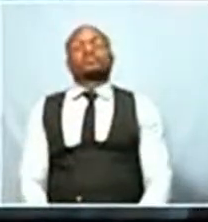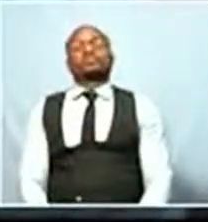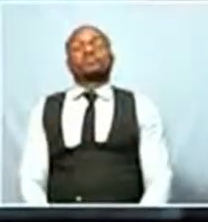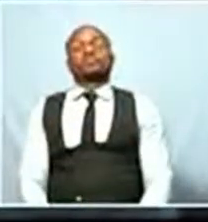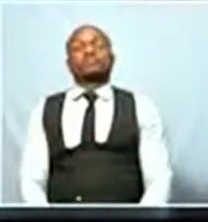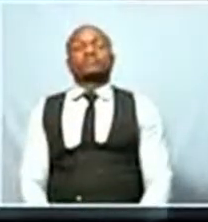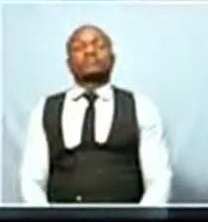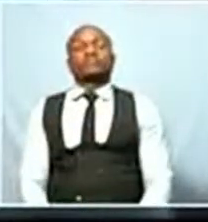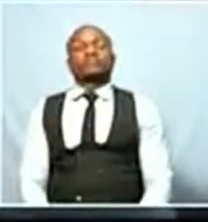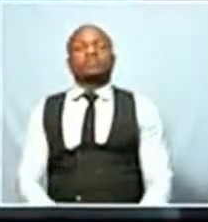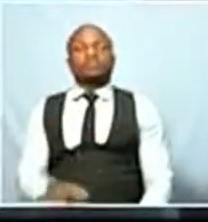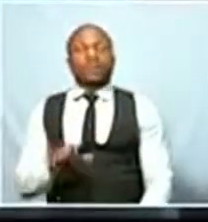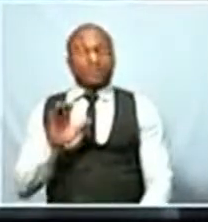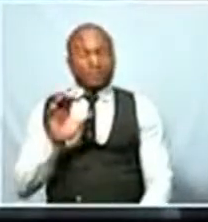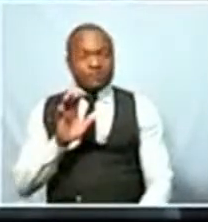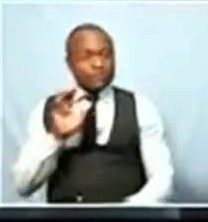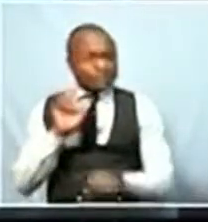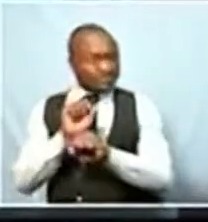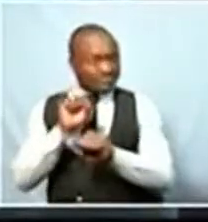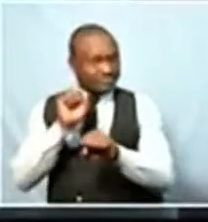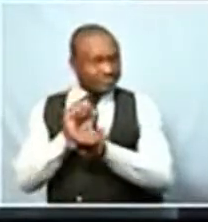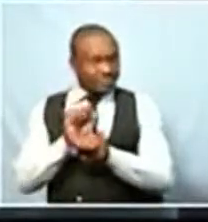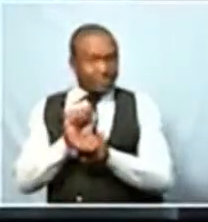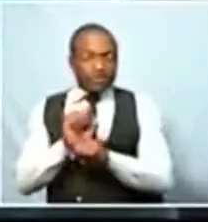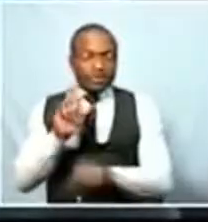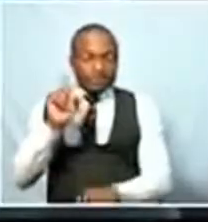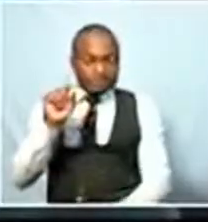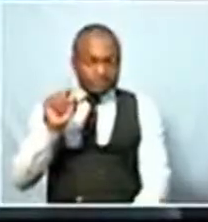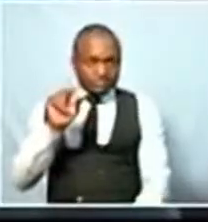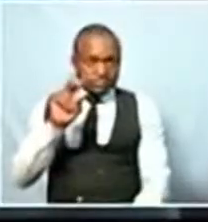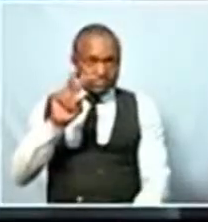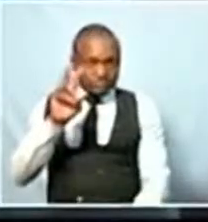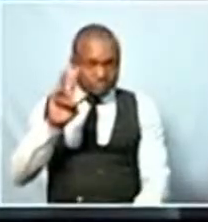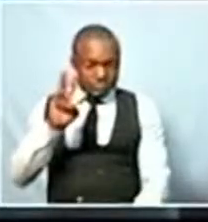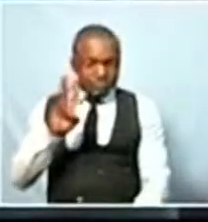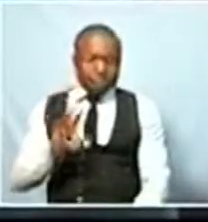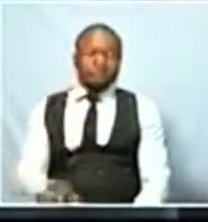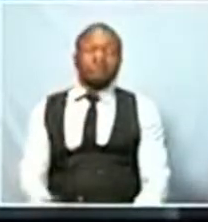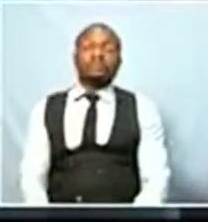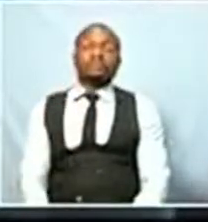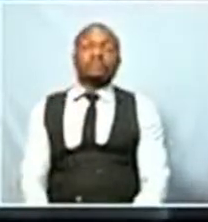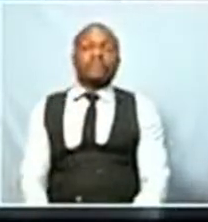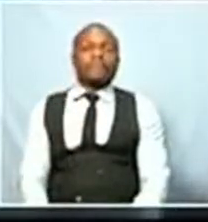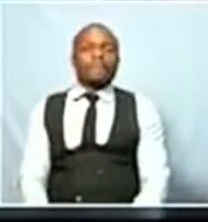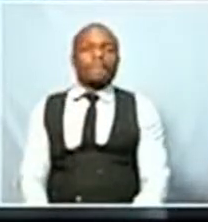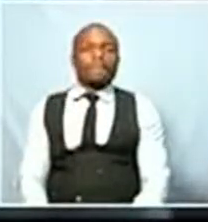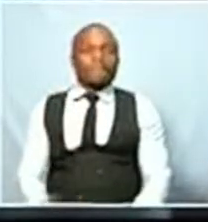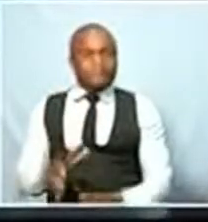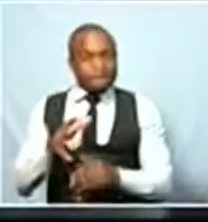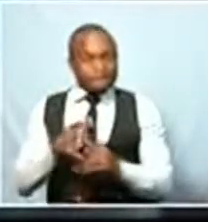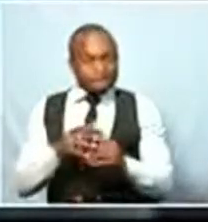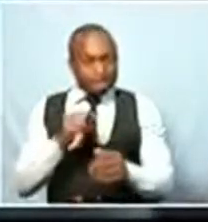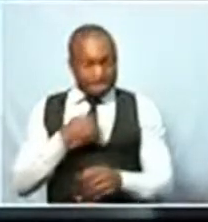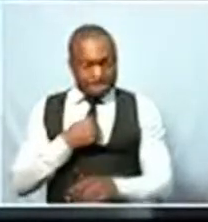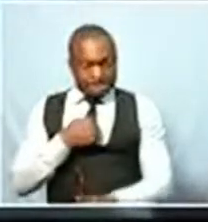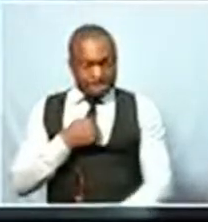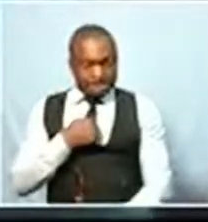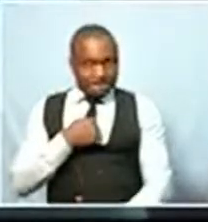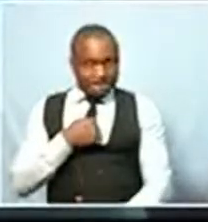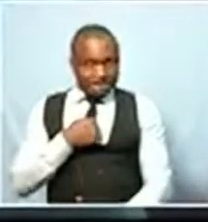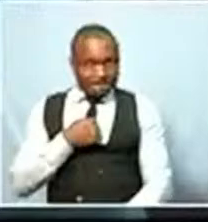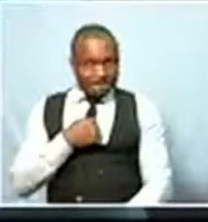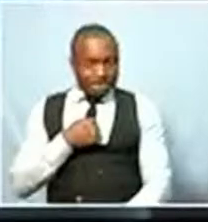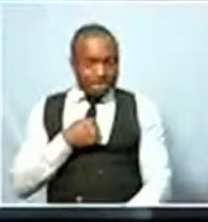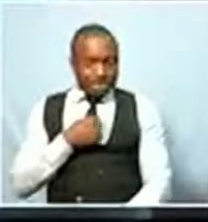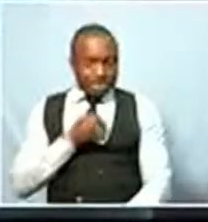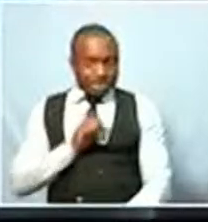in their operations for 2026. I actually sympathize with the Office